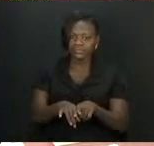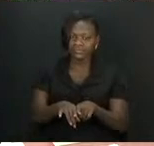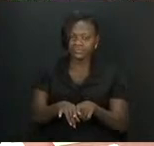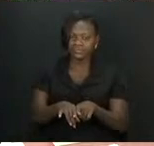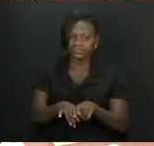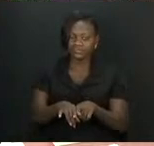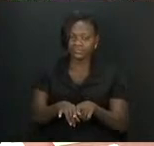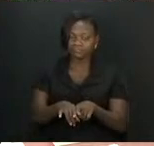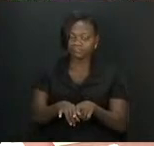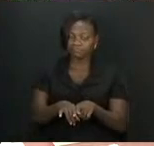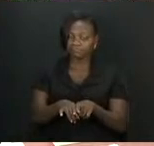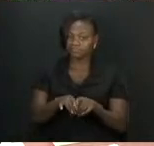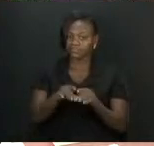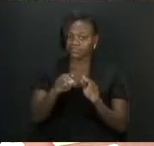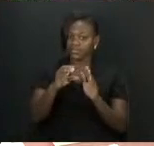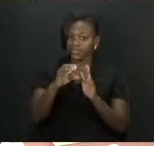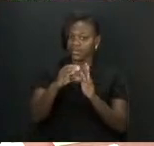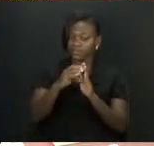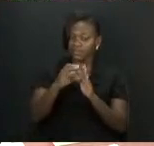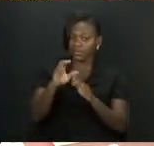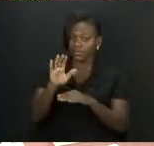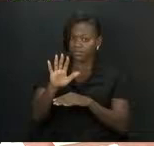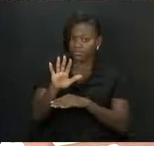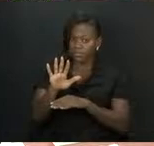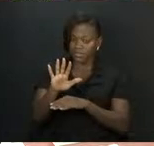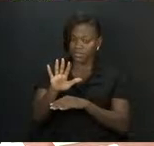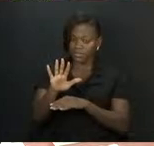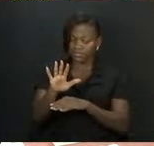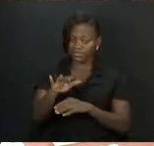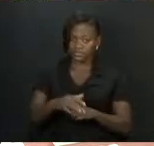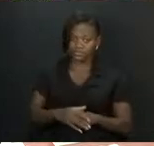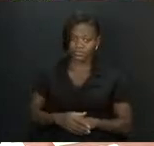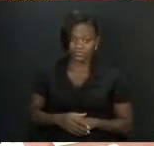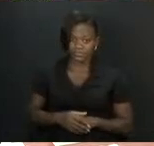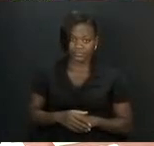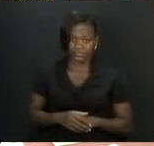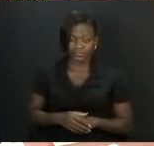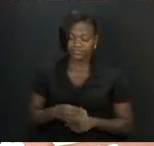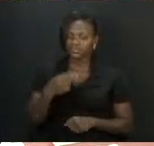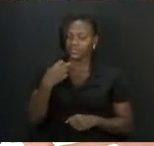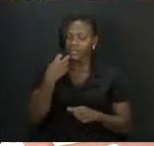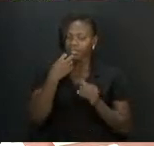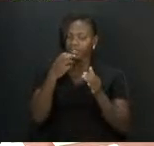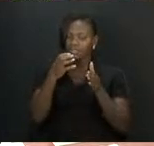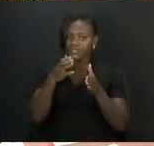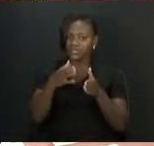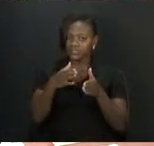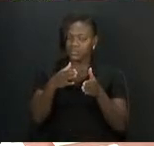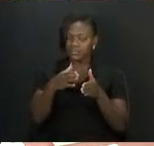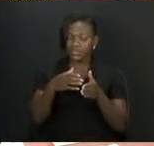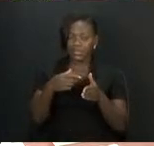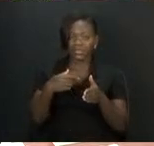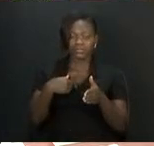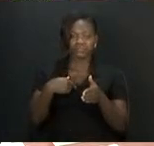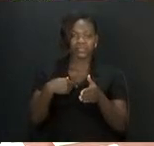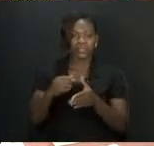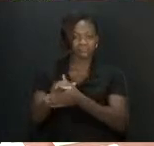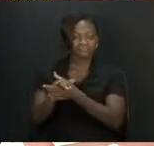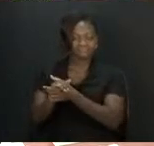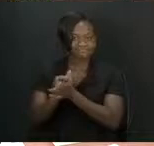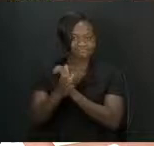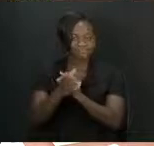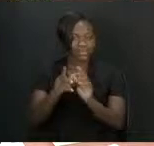Under paragraph 5, Mr. Speaker, let me commend the maker of the